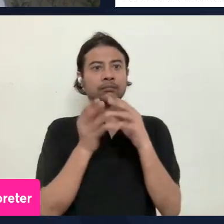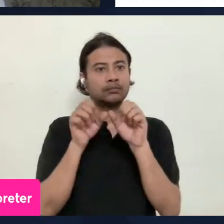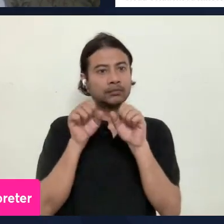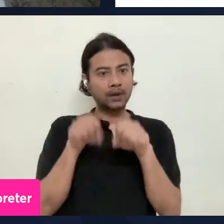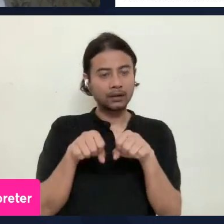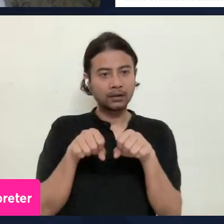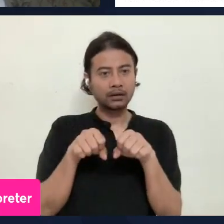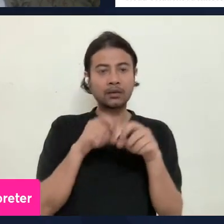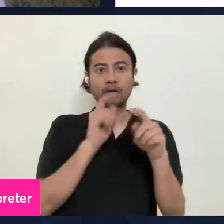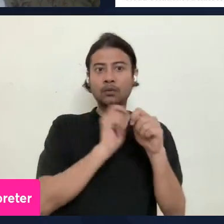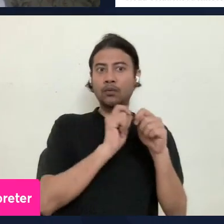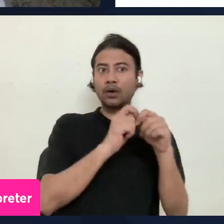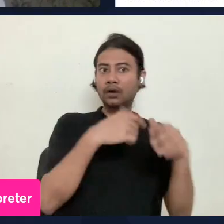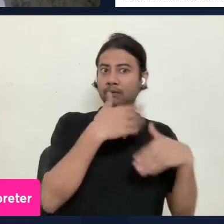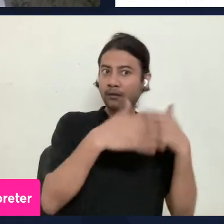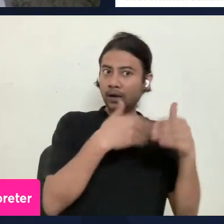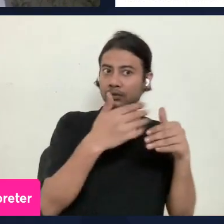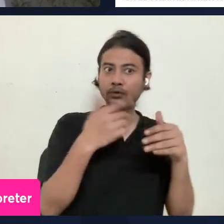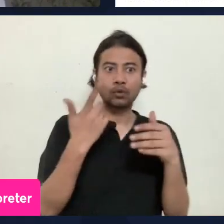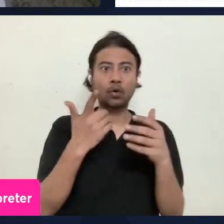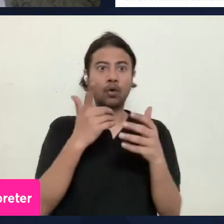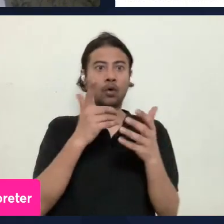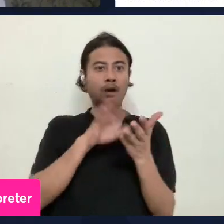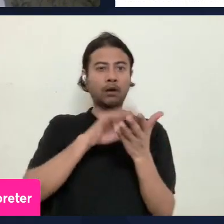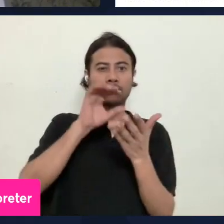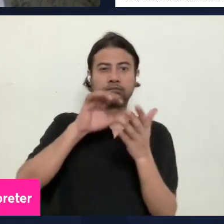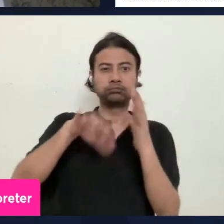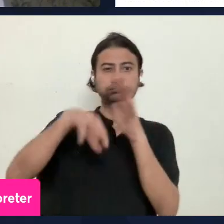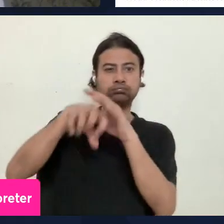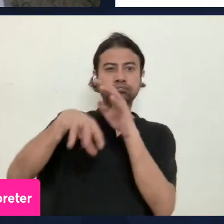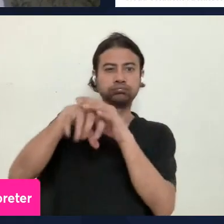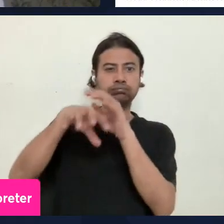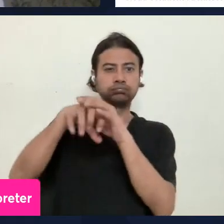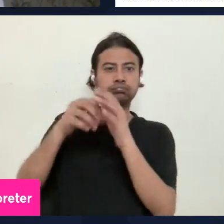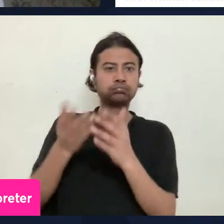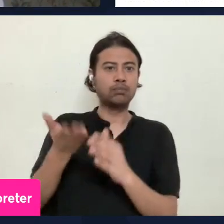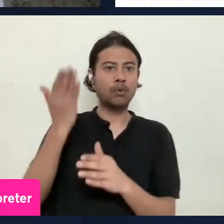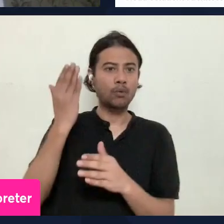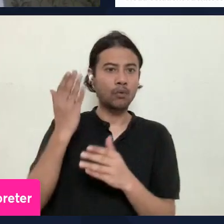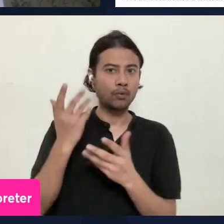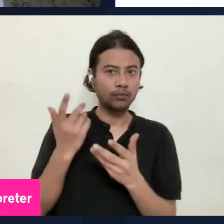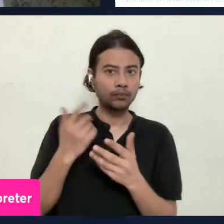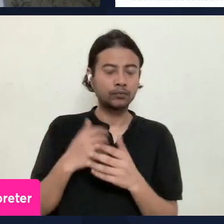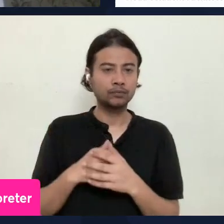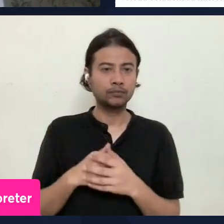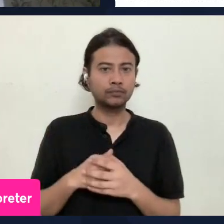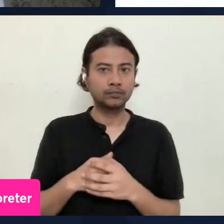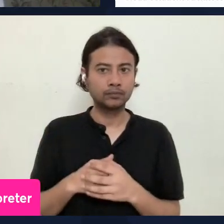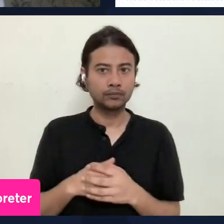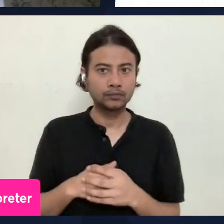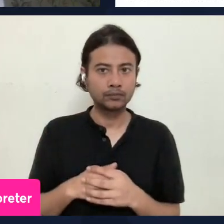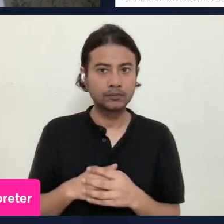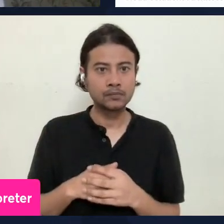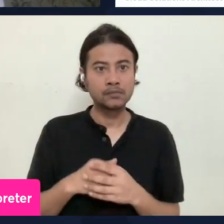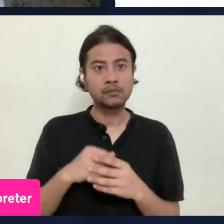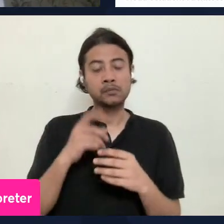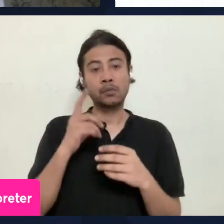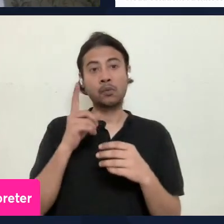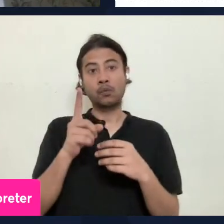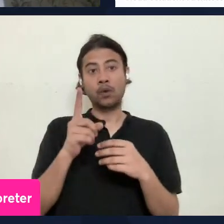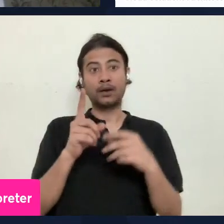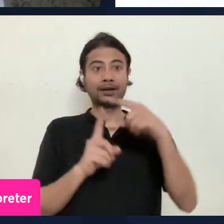So an example would be, if you create a capacity pool for Azure NetApp Files of 1 terabyte in